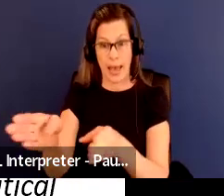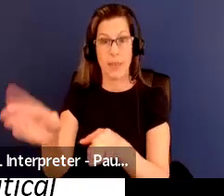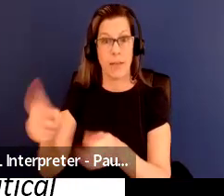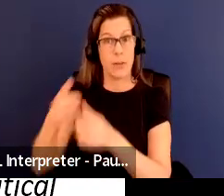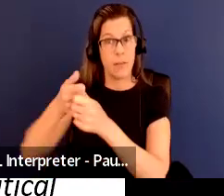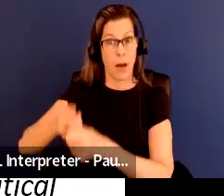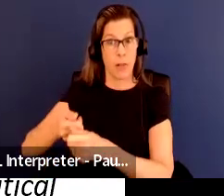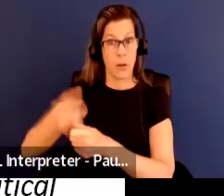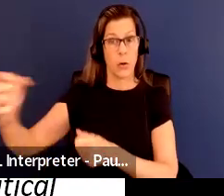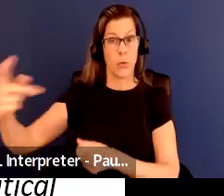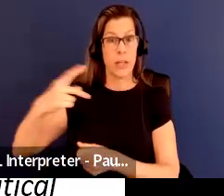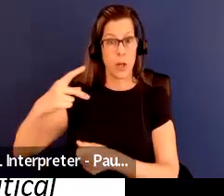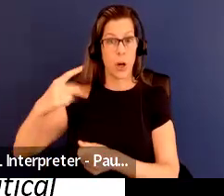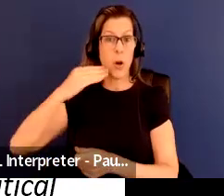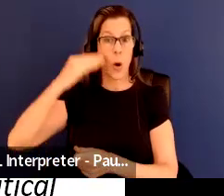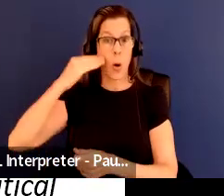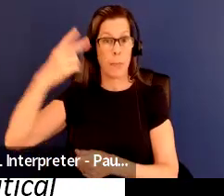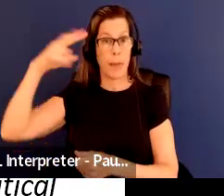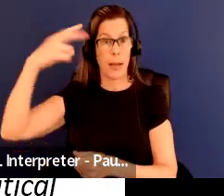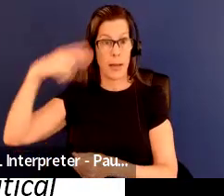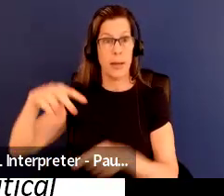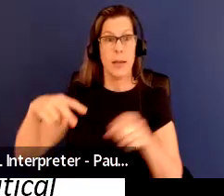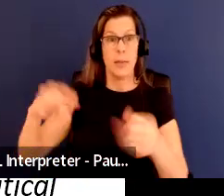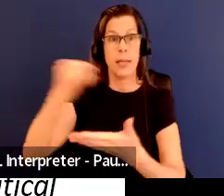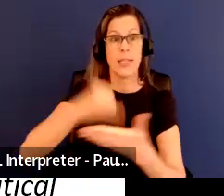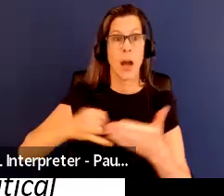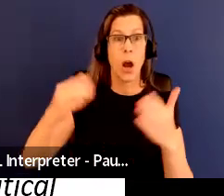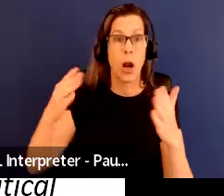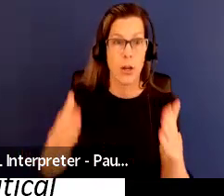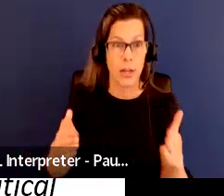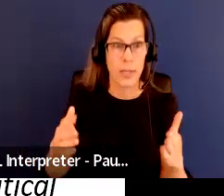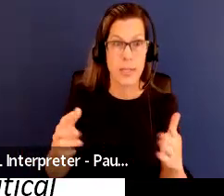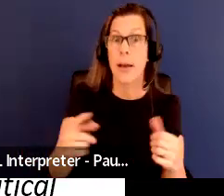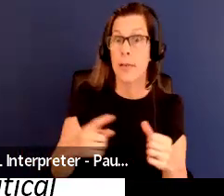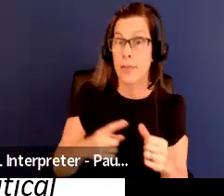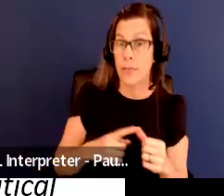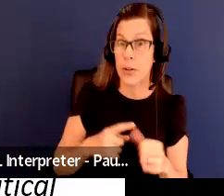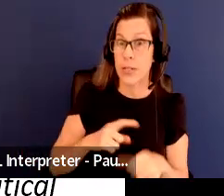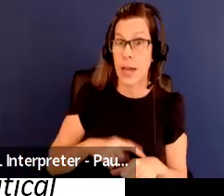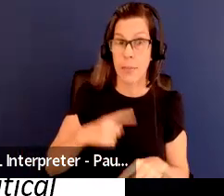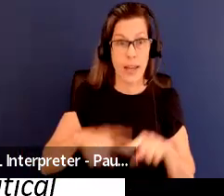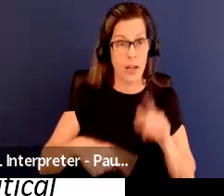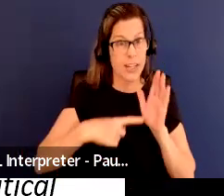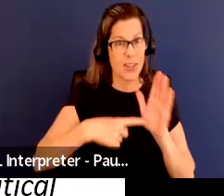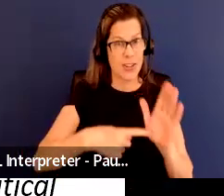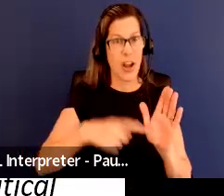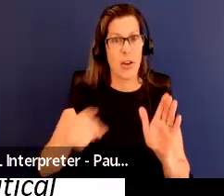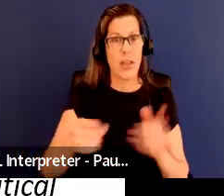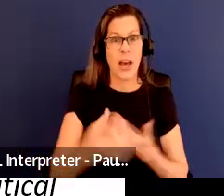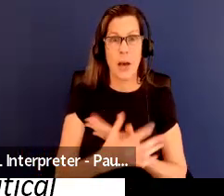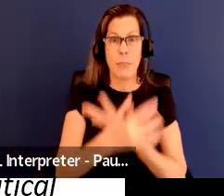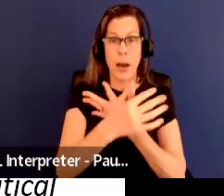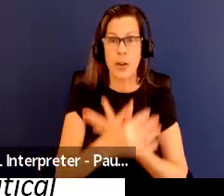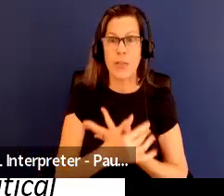Mexico. This artist, Fabiana Rodriguez, and this is a first, I was not able to show this butterfly